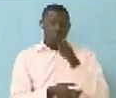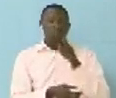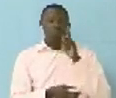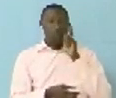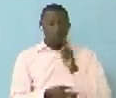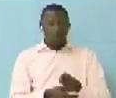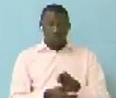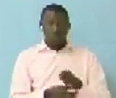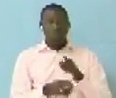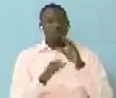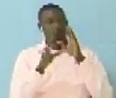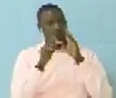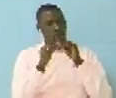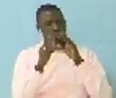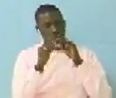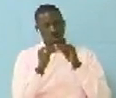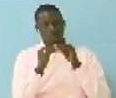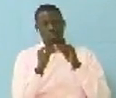have to talk.